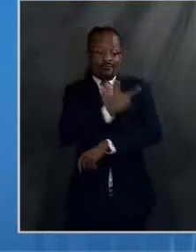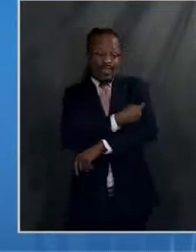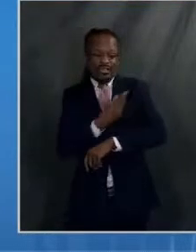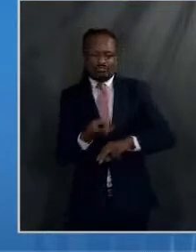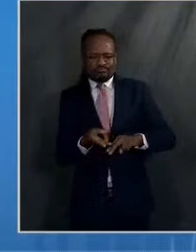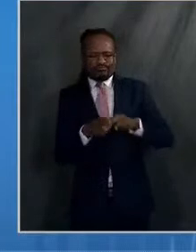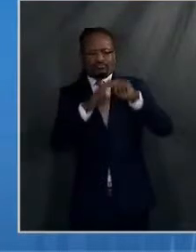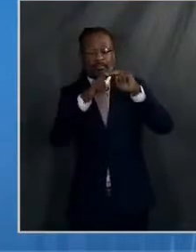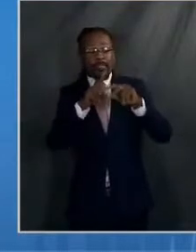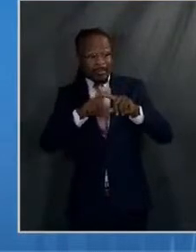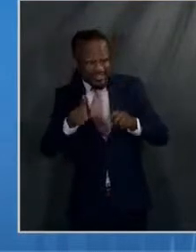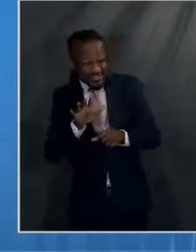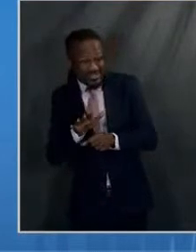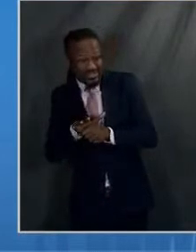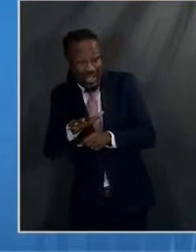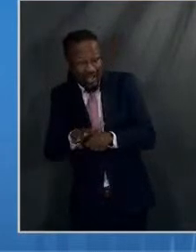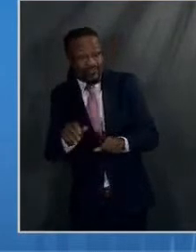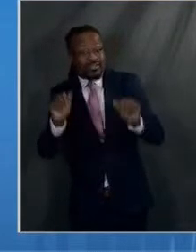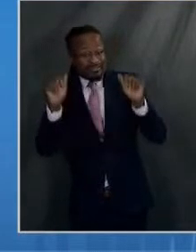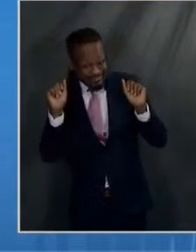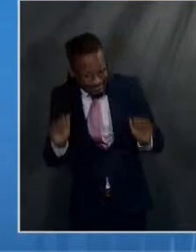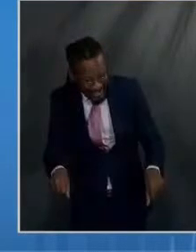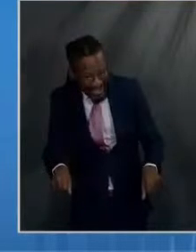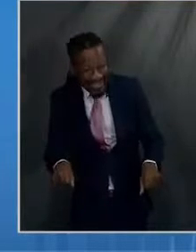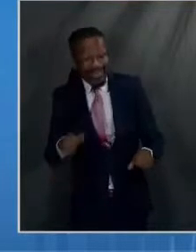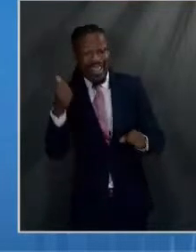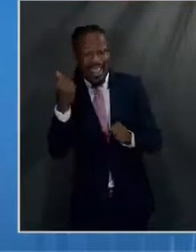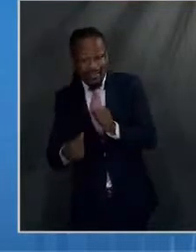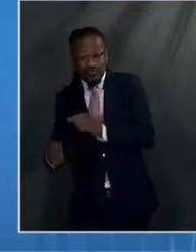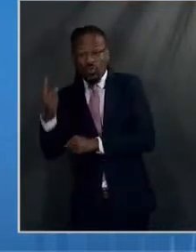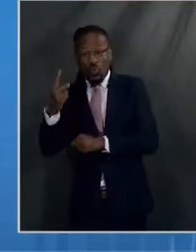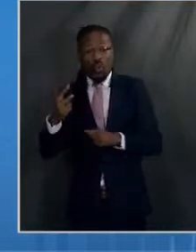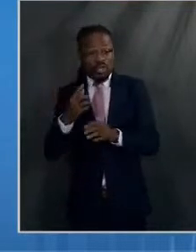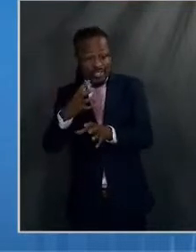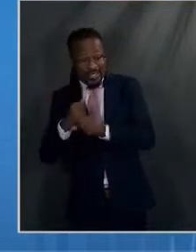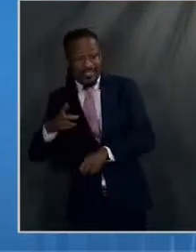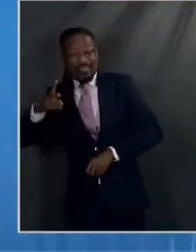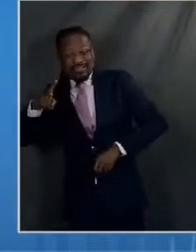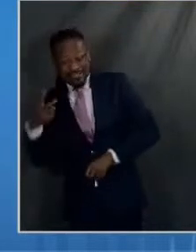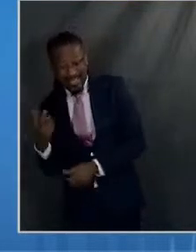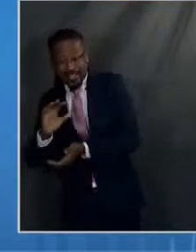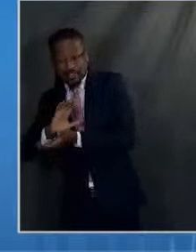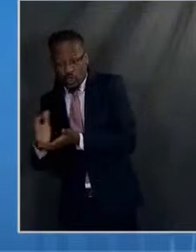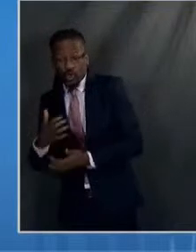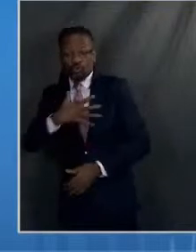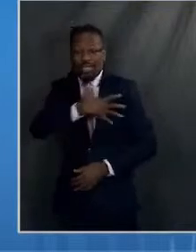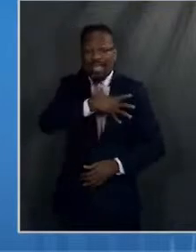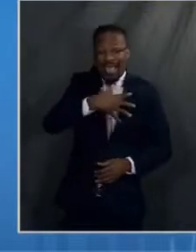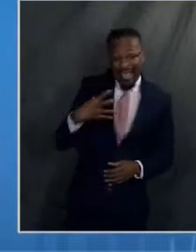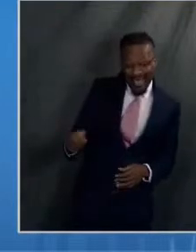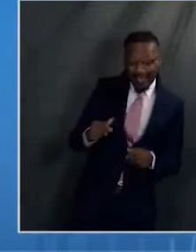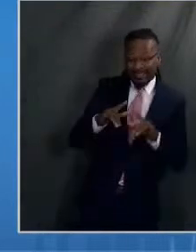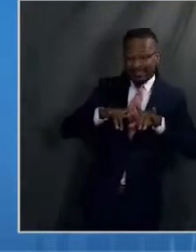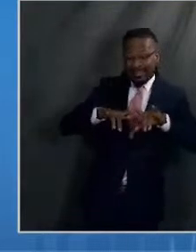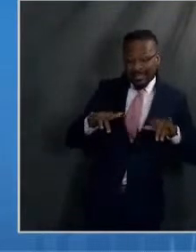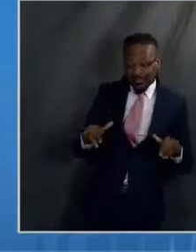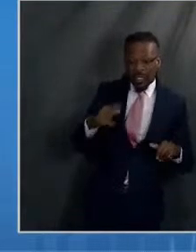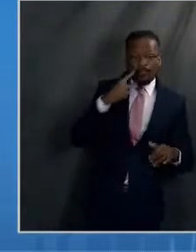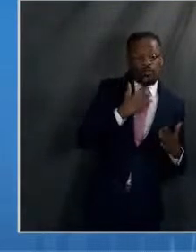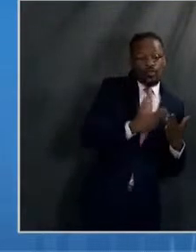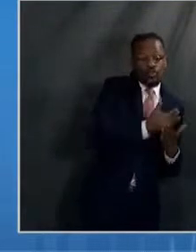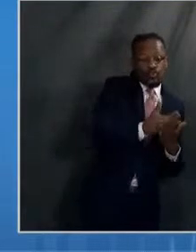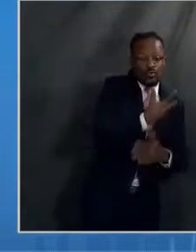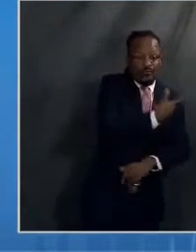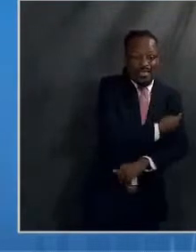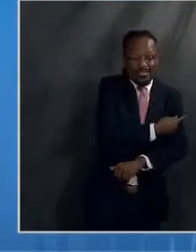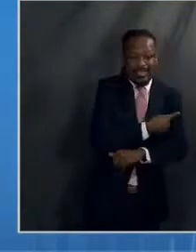it increased enough so that you can give everyone their second dose and keep up the same pace for new